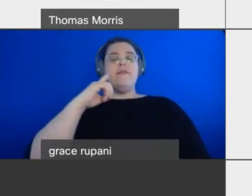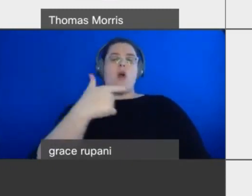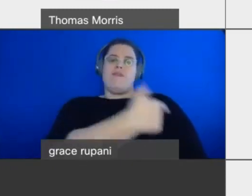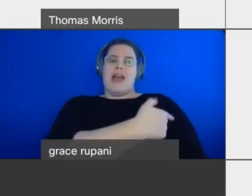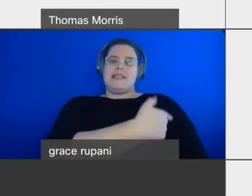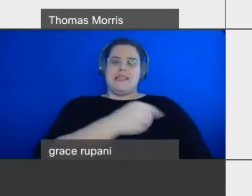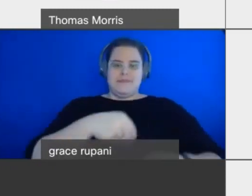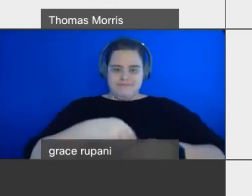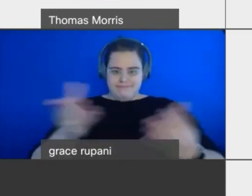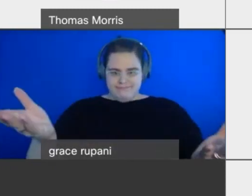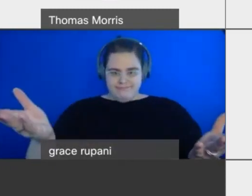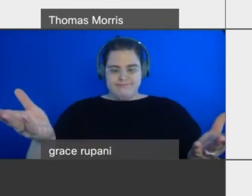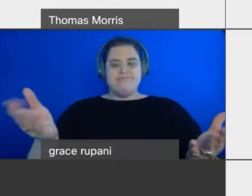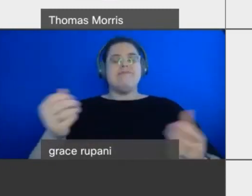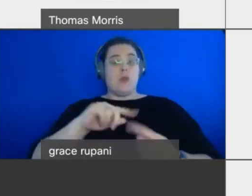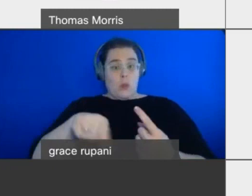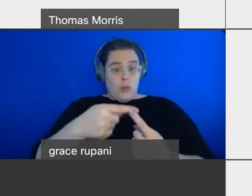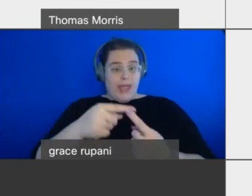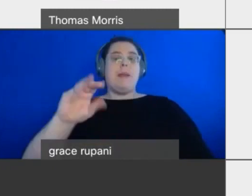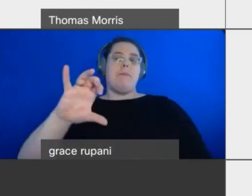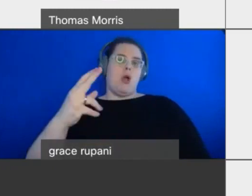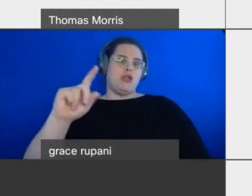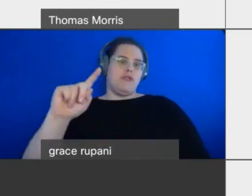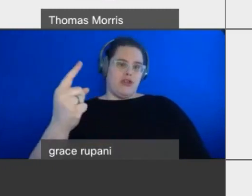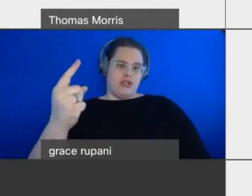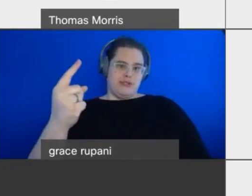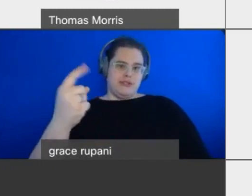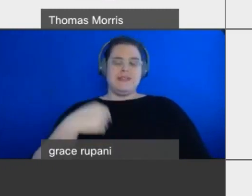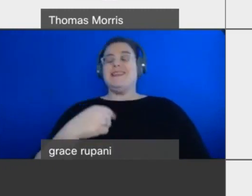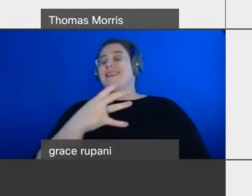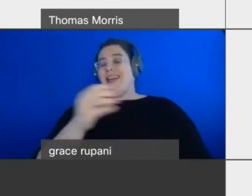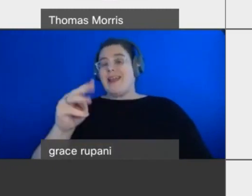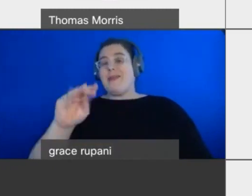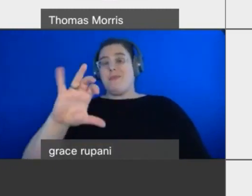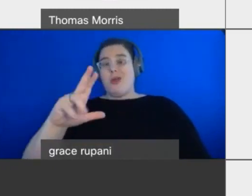distribution. And included in that is people with